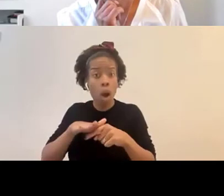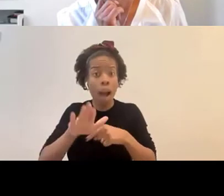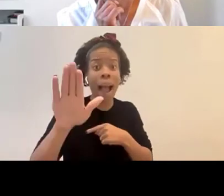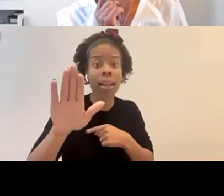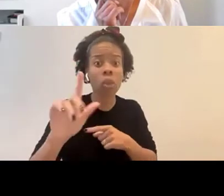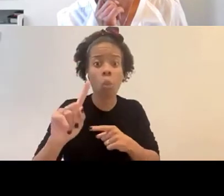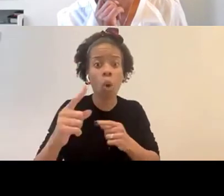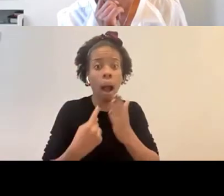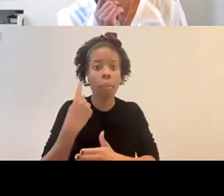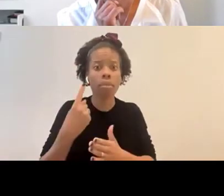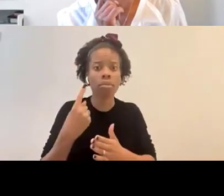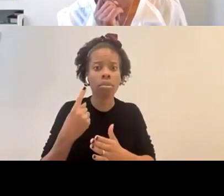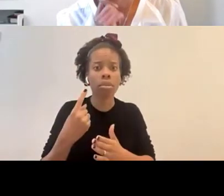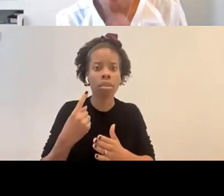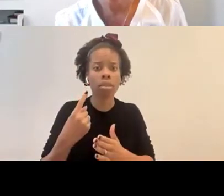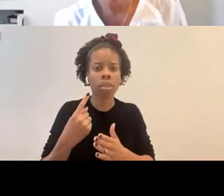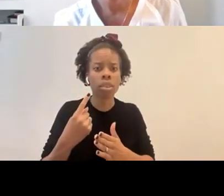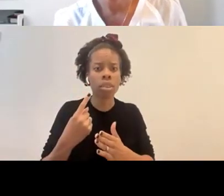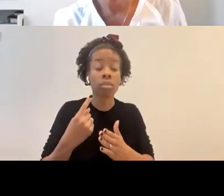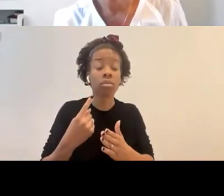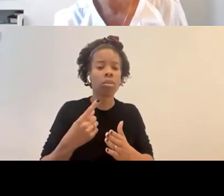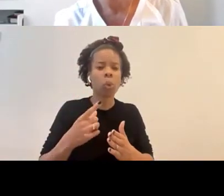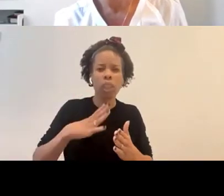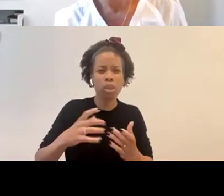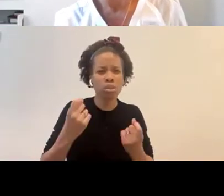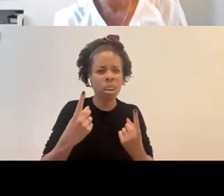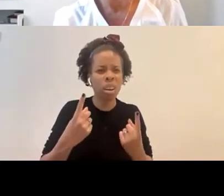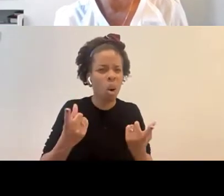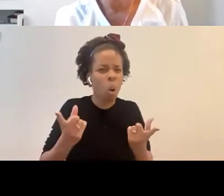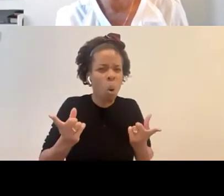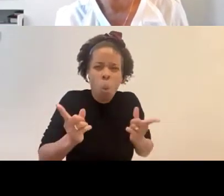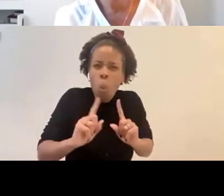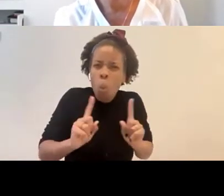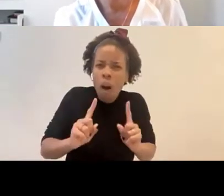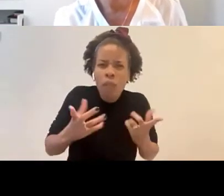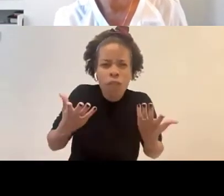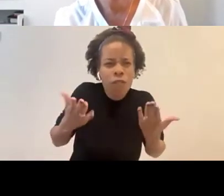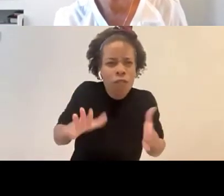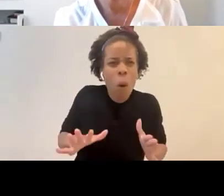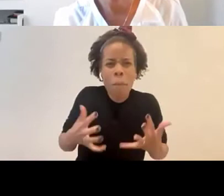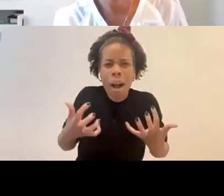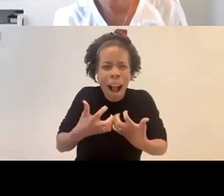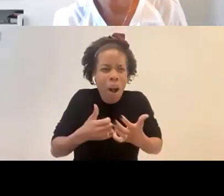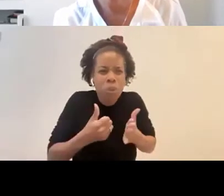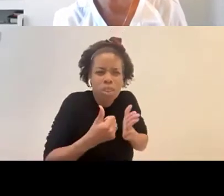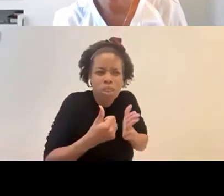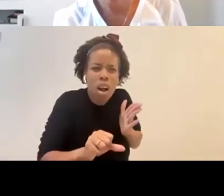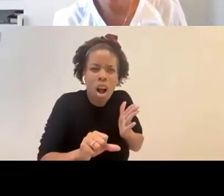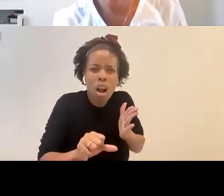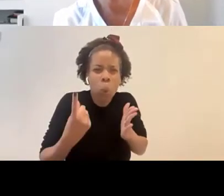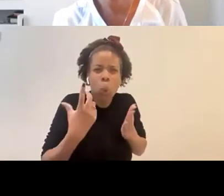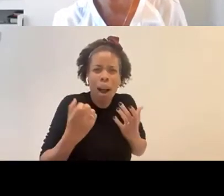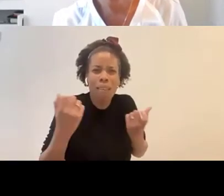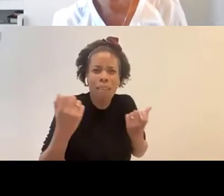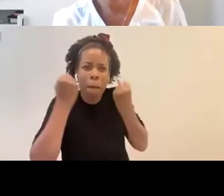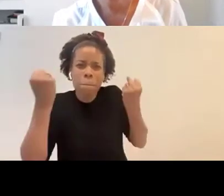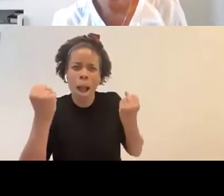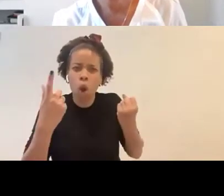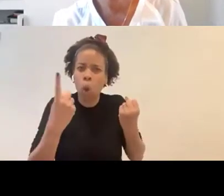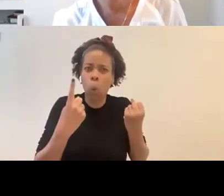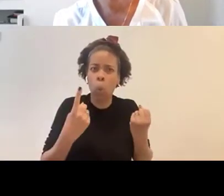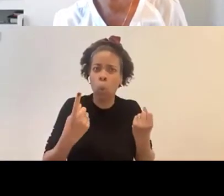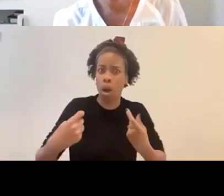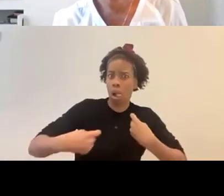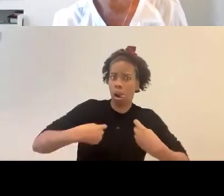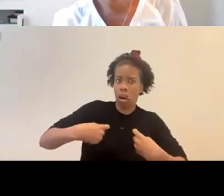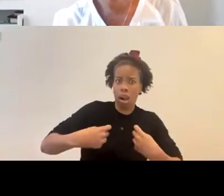going deeper into the root causes, no? And into the power dynamics. And it seems to me that there's a bit of a recurring theme